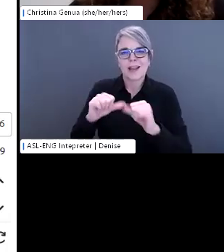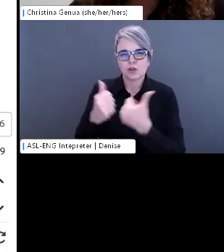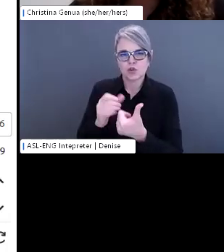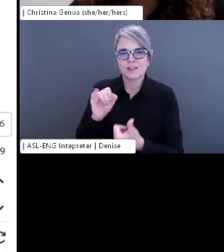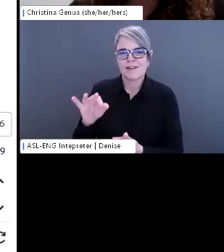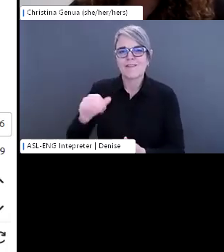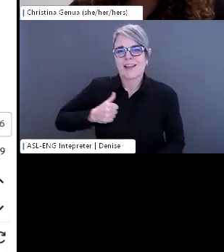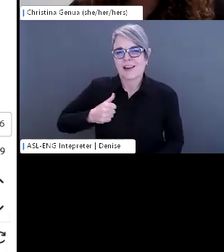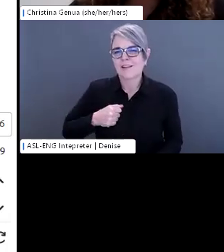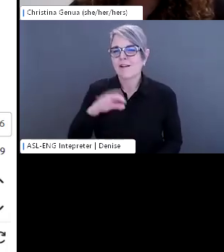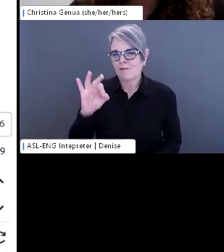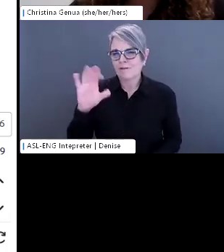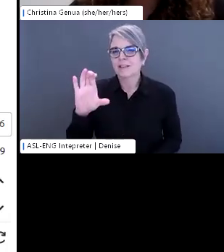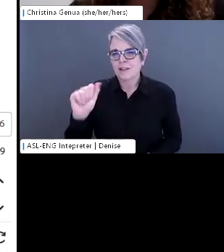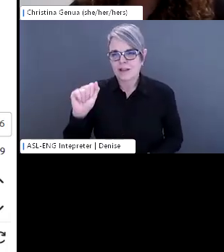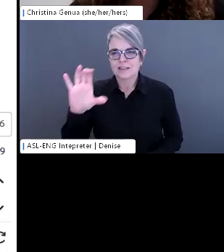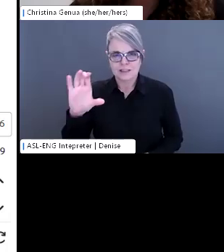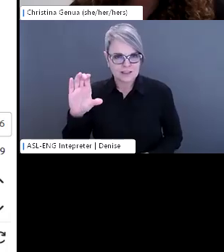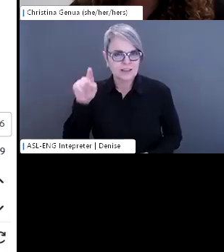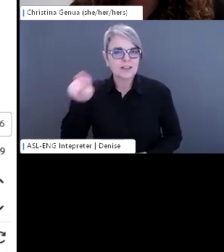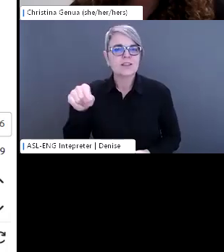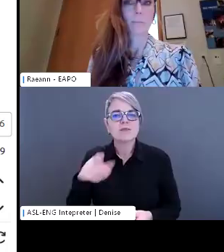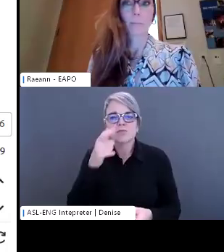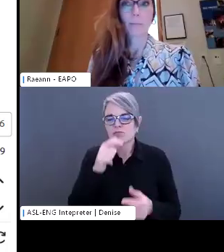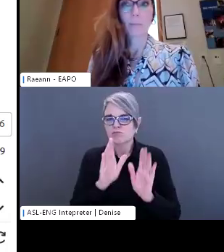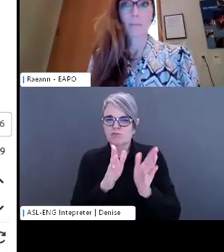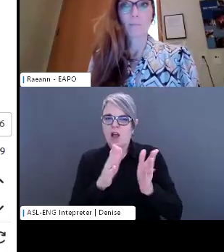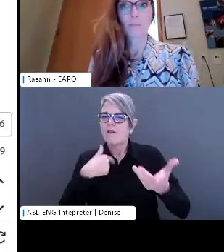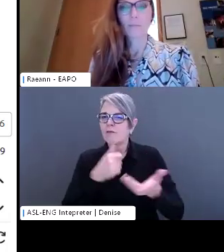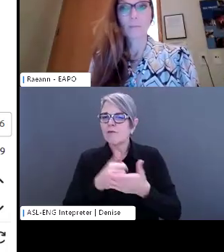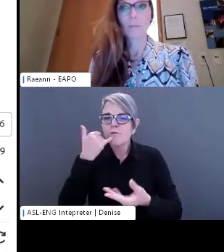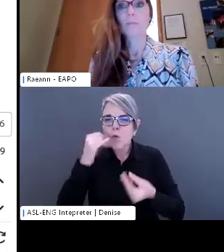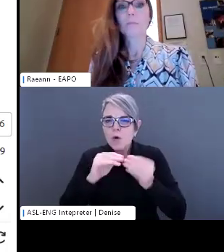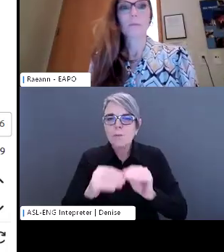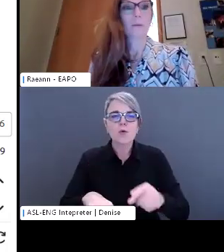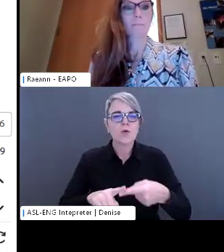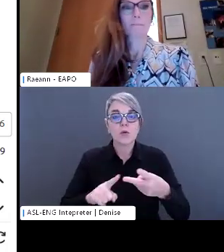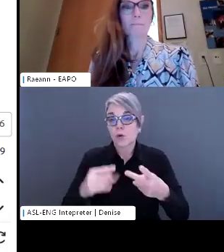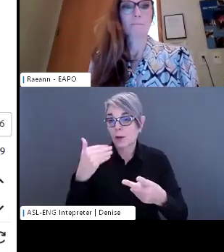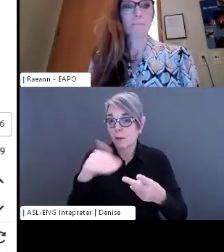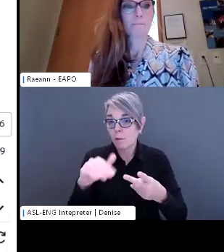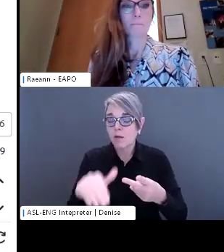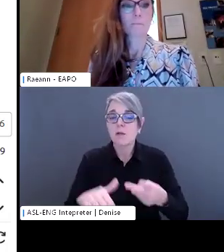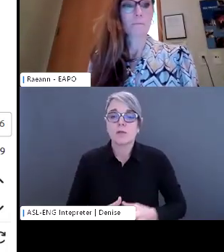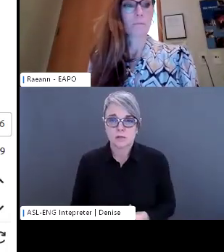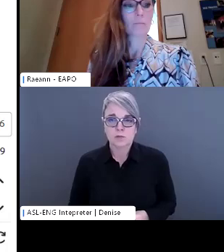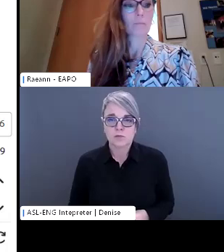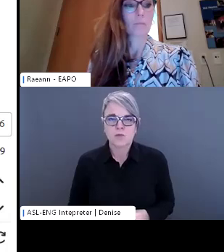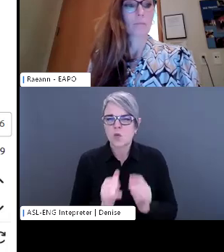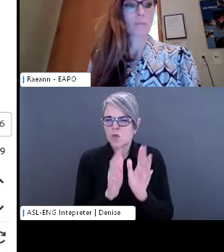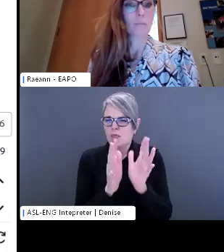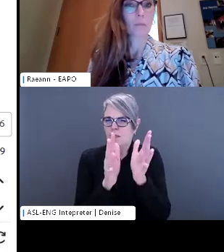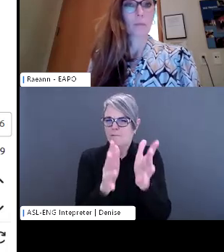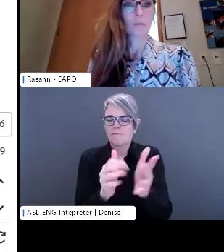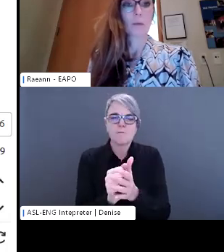I'll leave the number up here and the email for a minute or so, and that